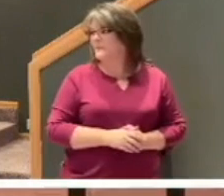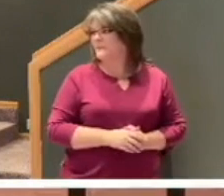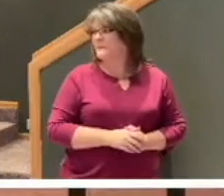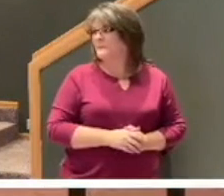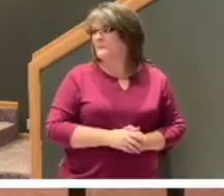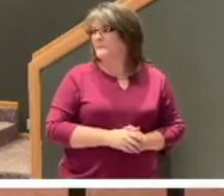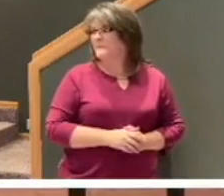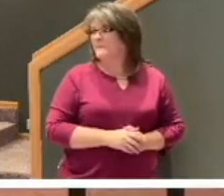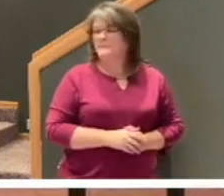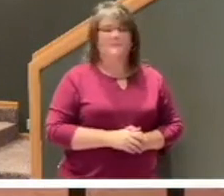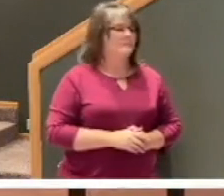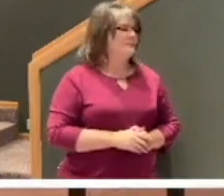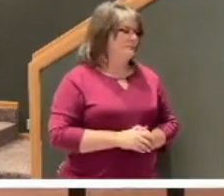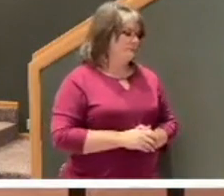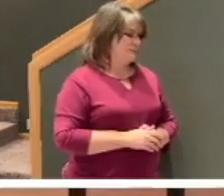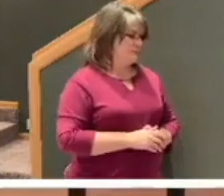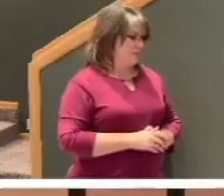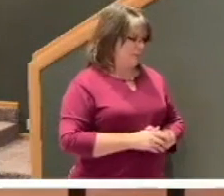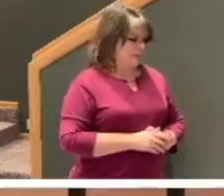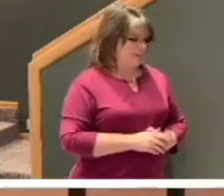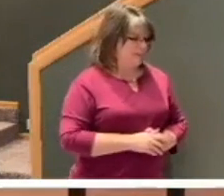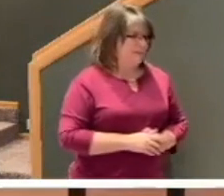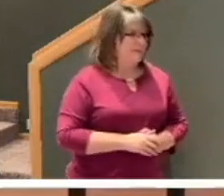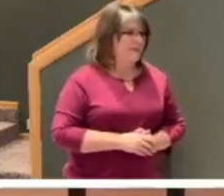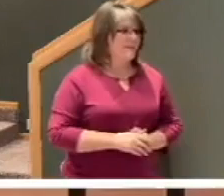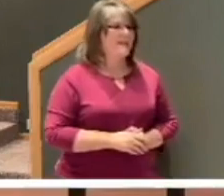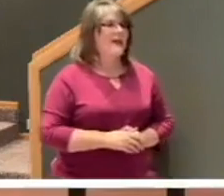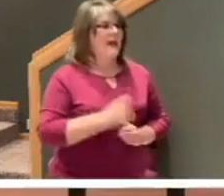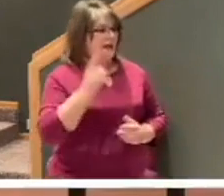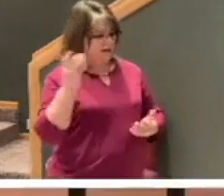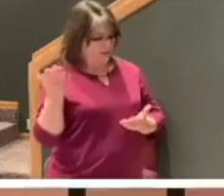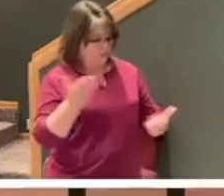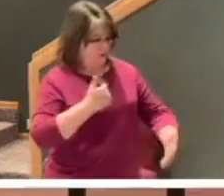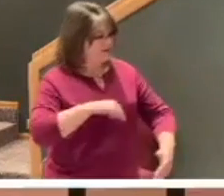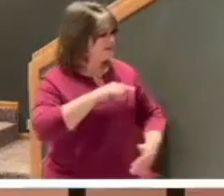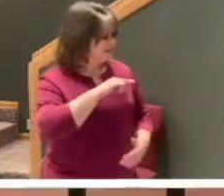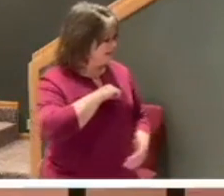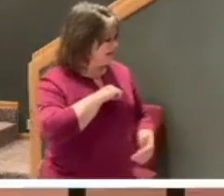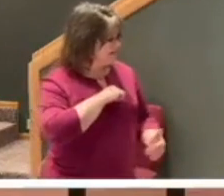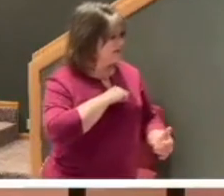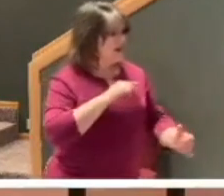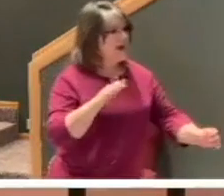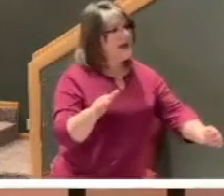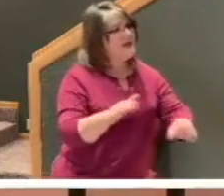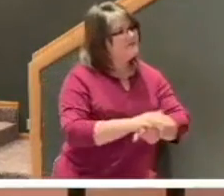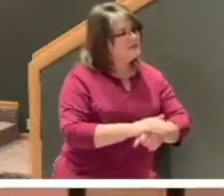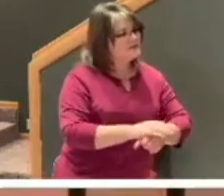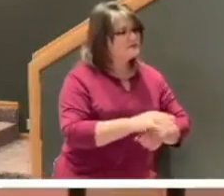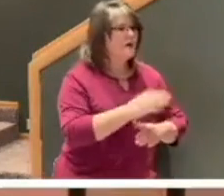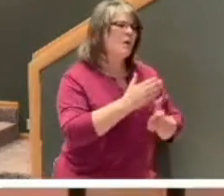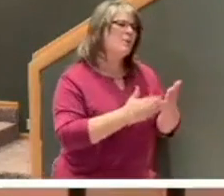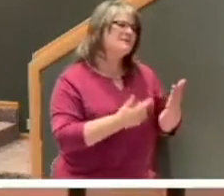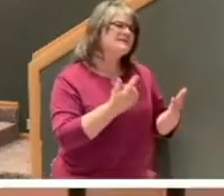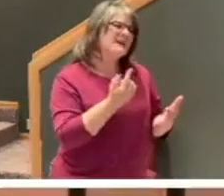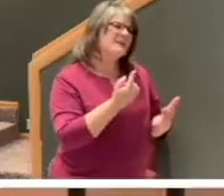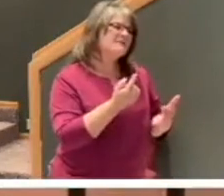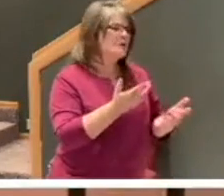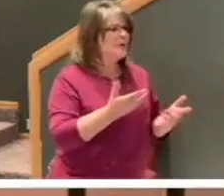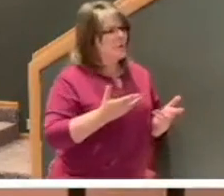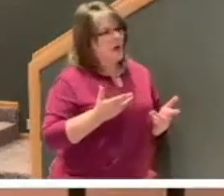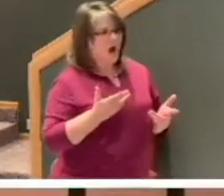it's our container, and he comes and he brings us and he fills, but some of us only kind of want